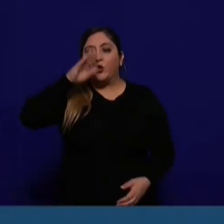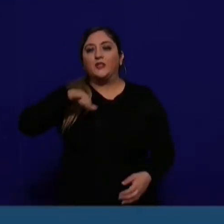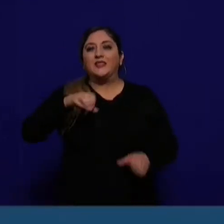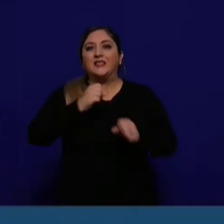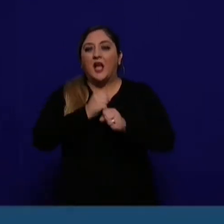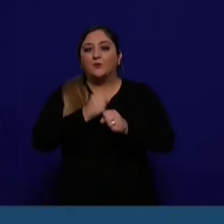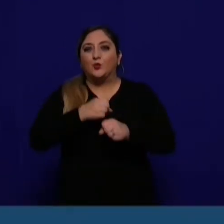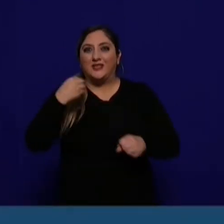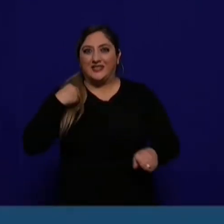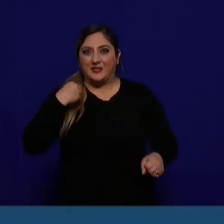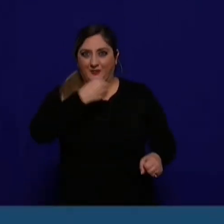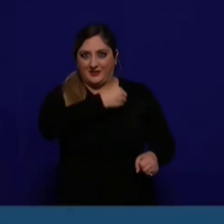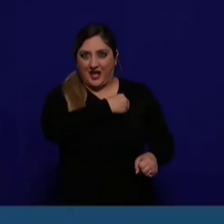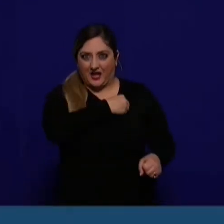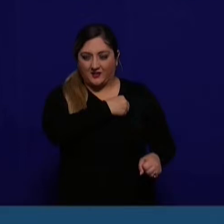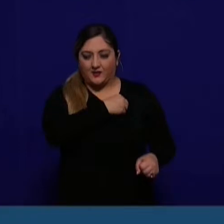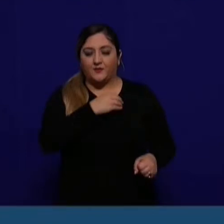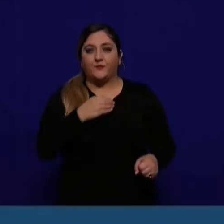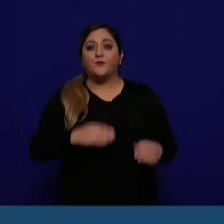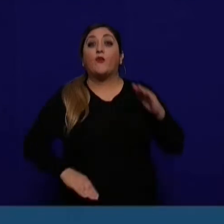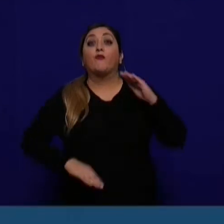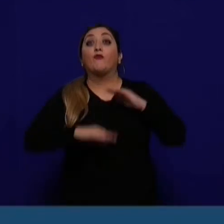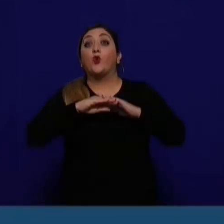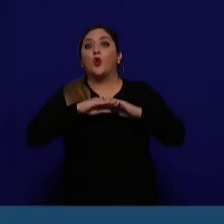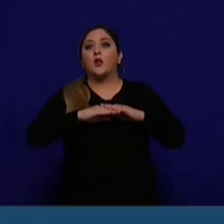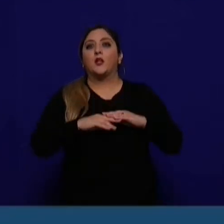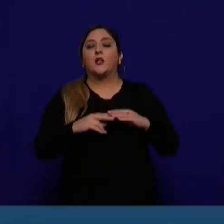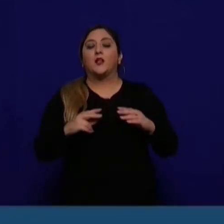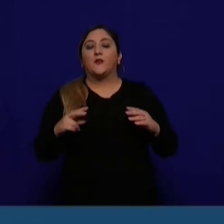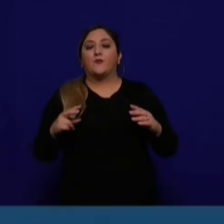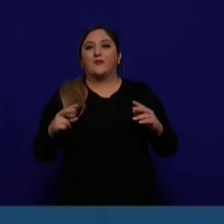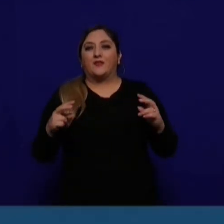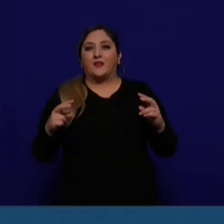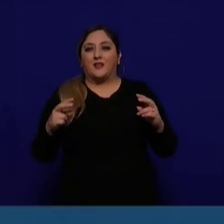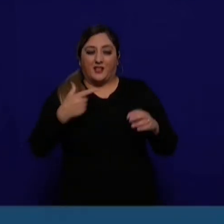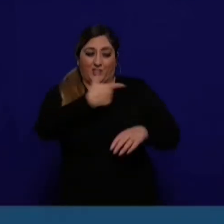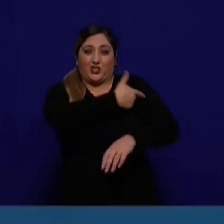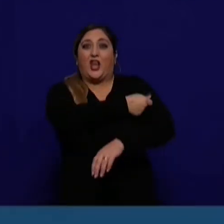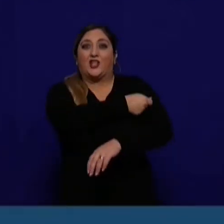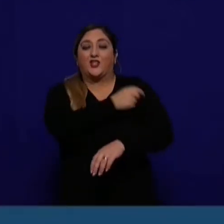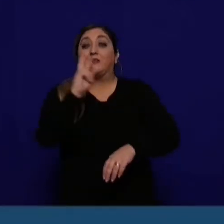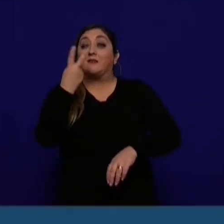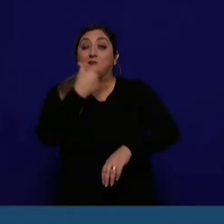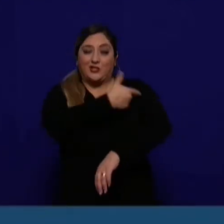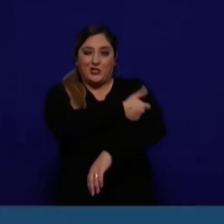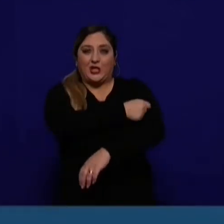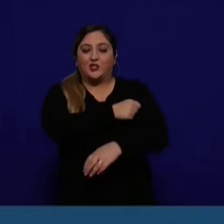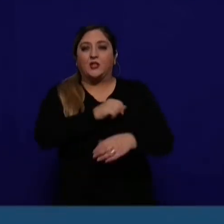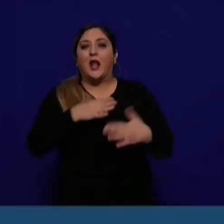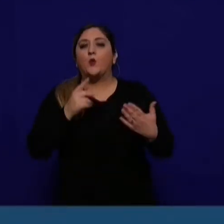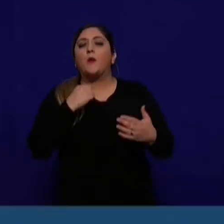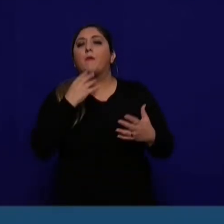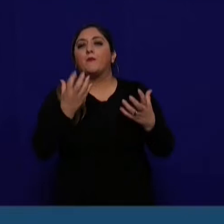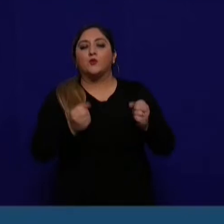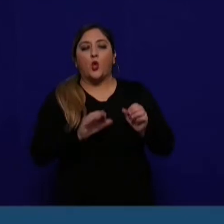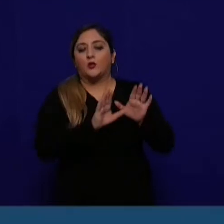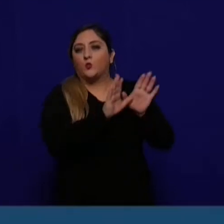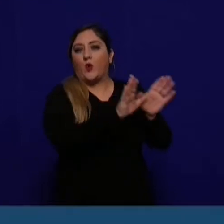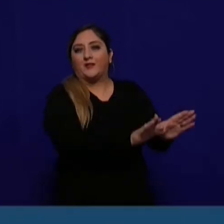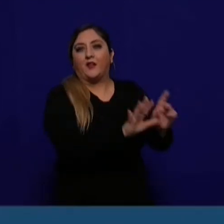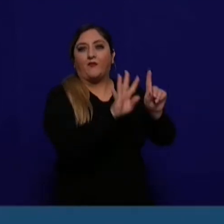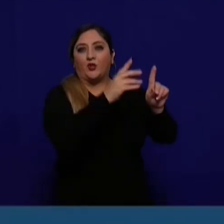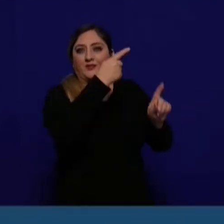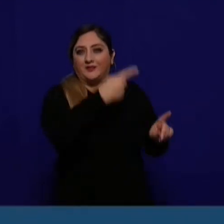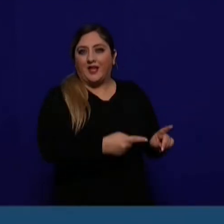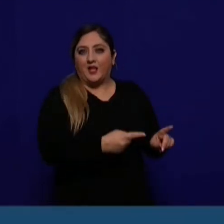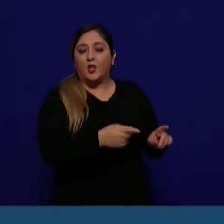Mater Dei li dawn kellhom il-full vaccination program, jiġifieri inti kienu ħadu 2 dożi u kienu għaddew diġà ġimagħtejn. U li dawn kellhom